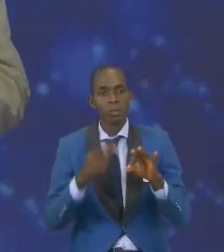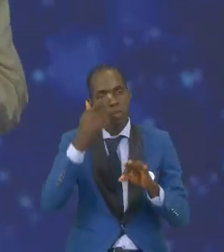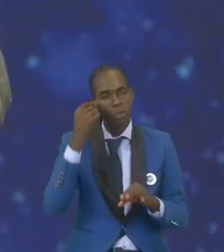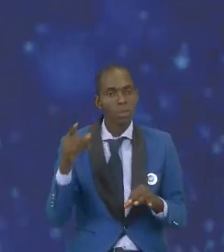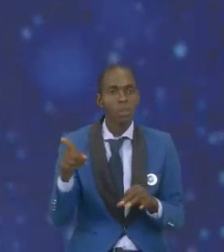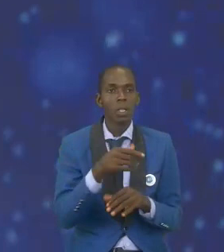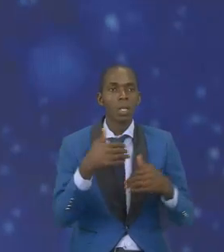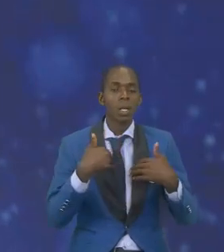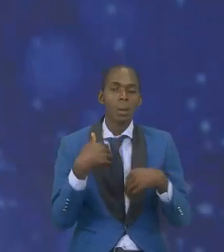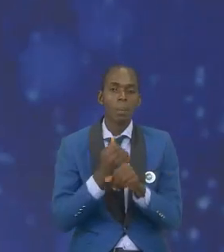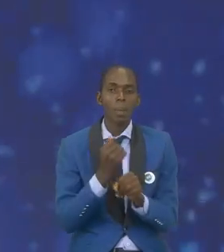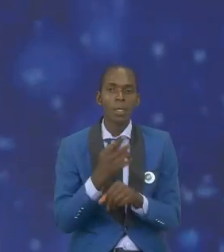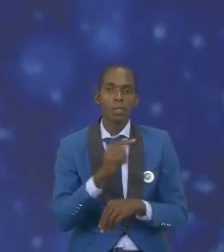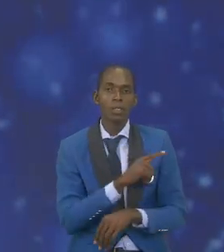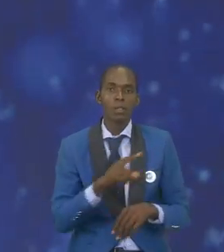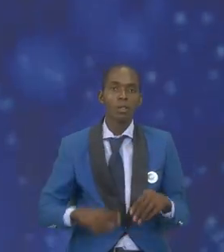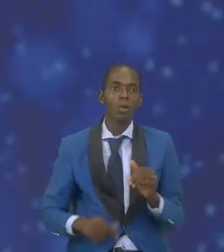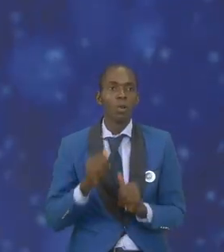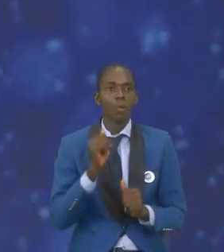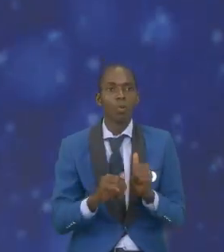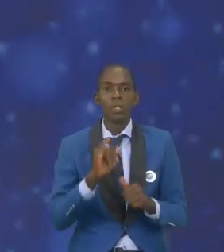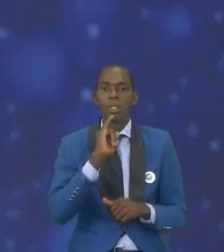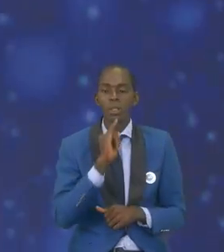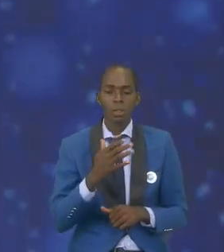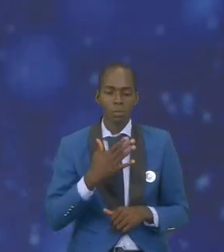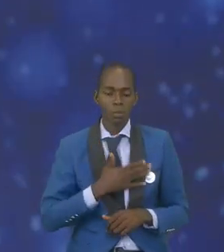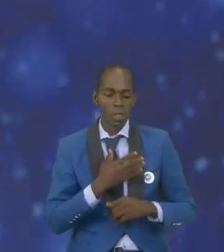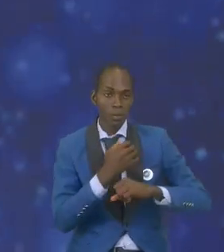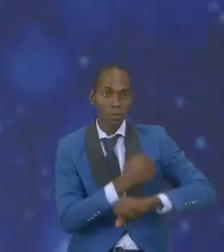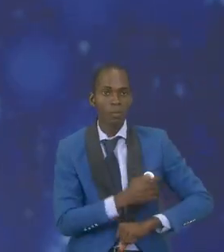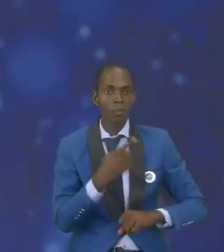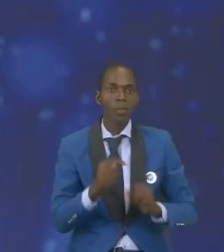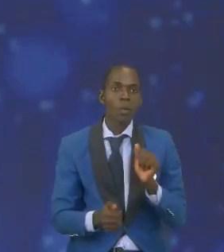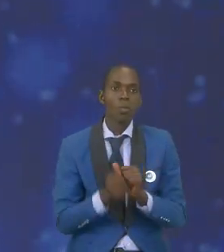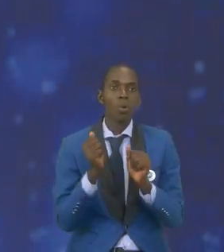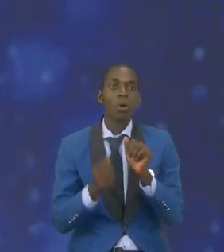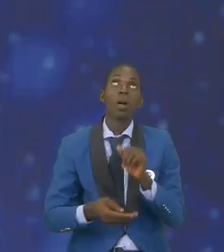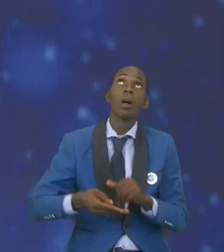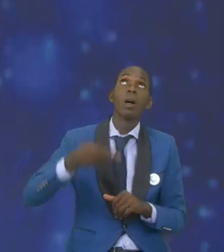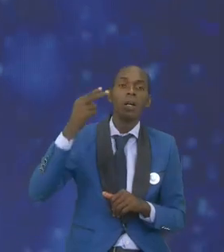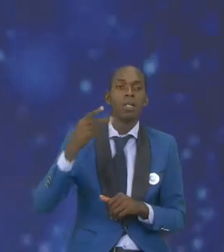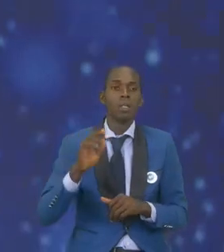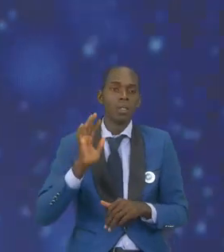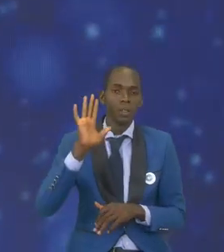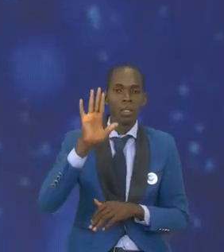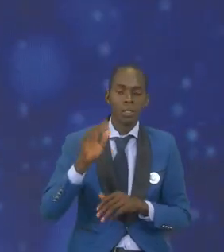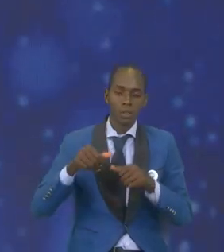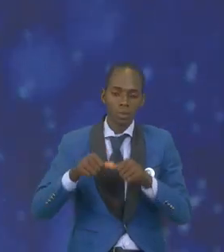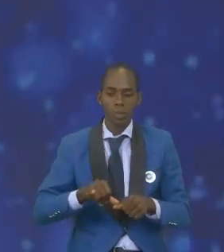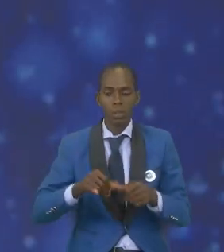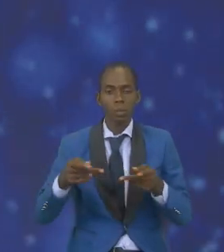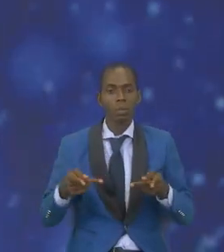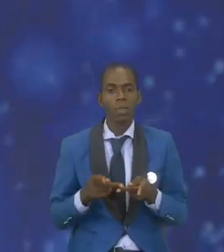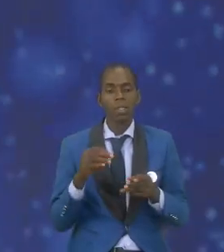made the Lord, which is my refuge, even the Most High, thy habitation. In verse